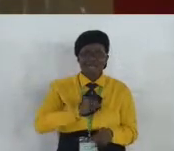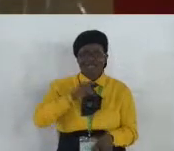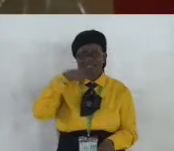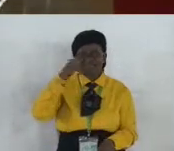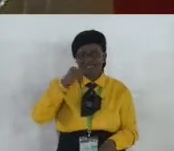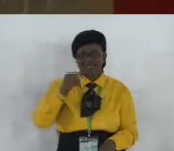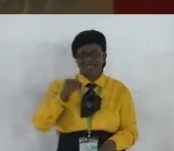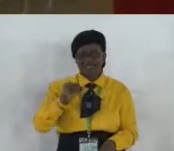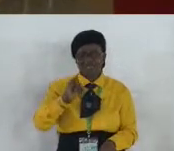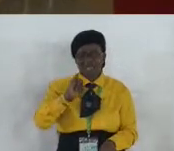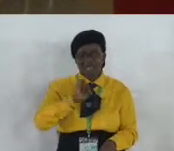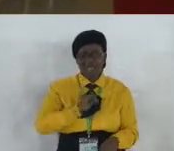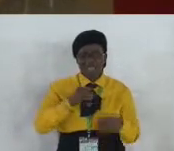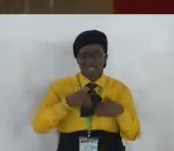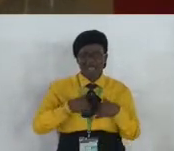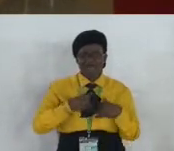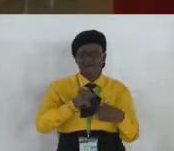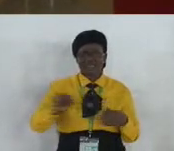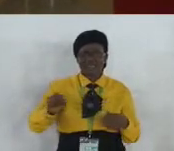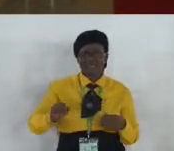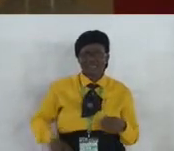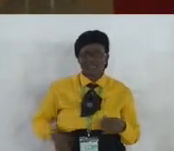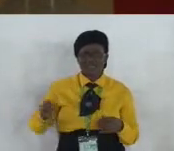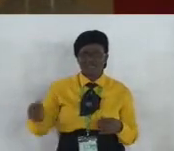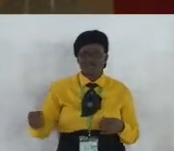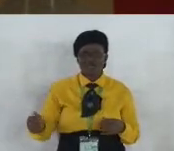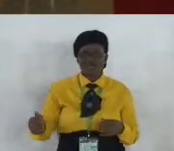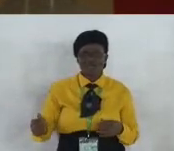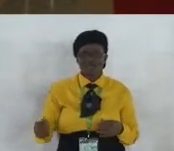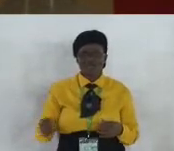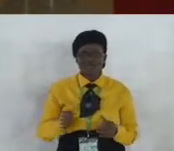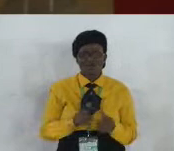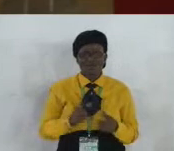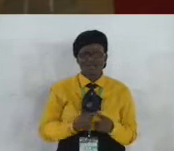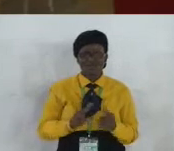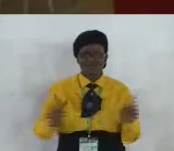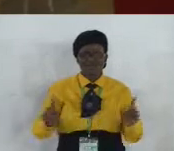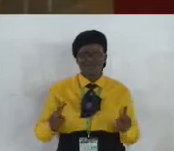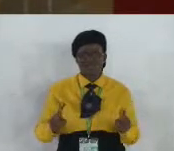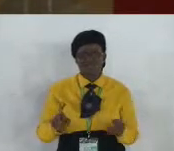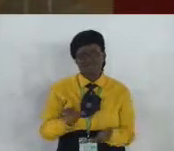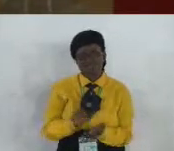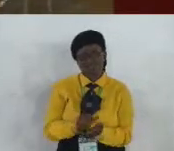I had a dog there, very small, pretty dog.